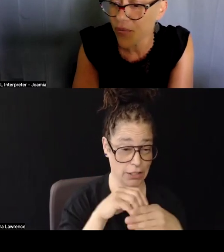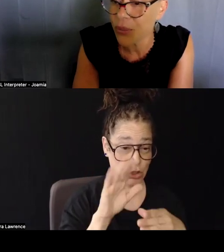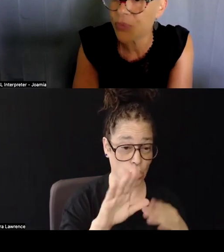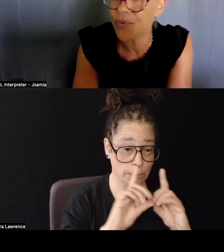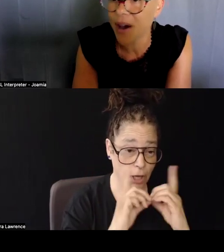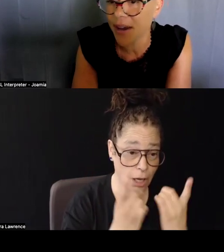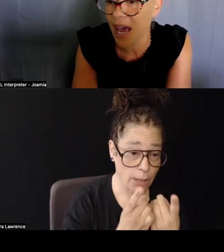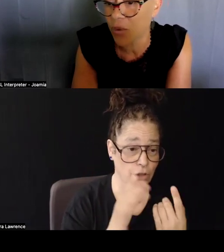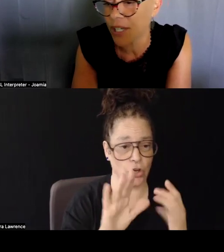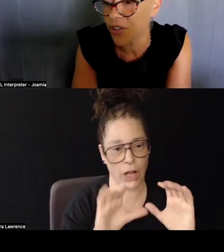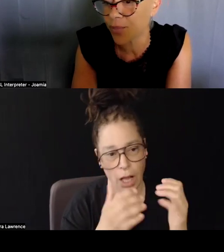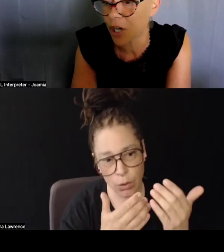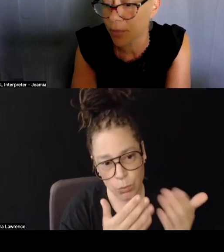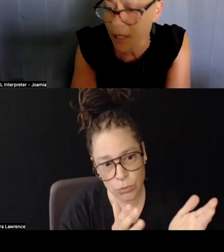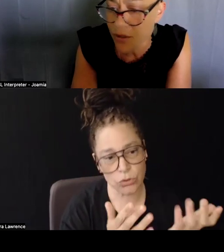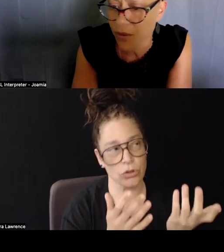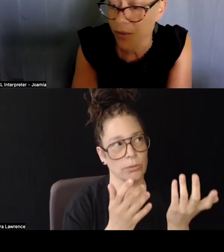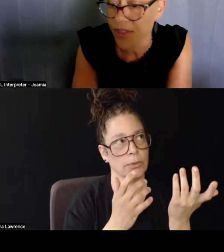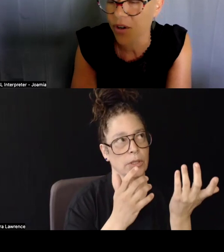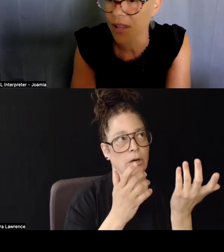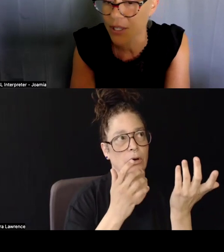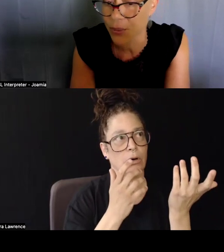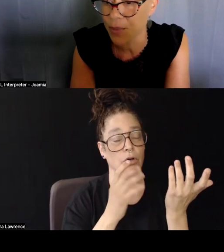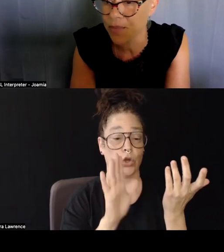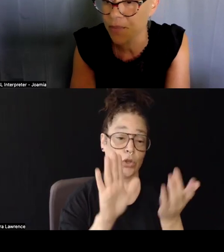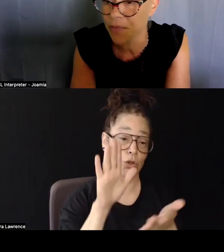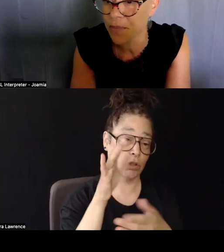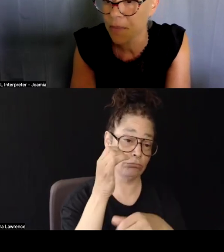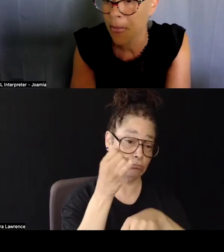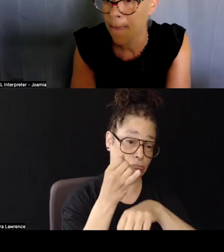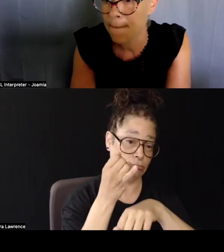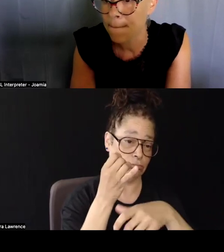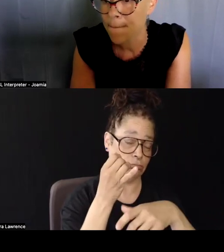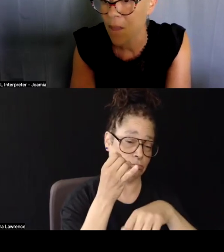So if you do not have one in your department or within your classroom,